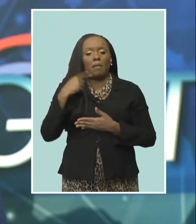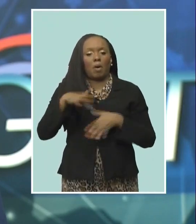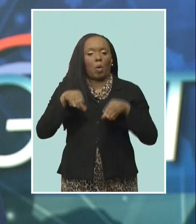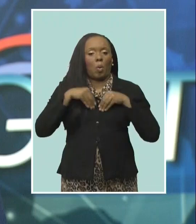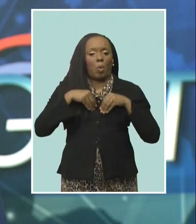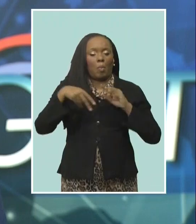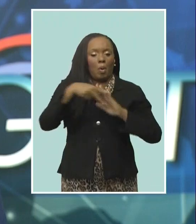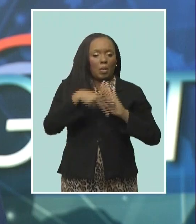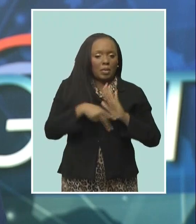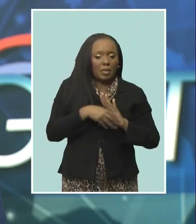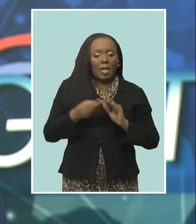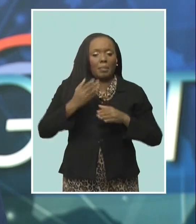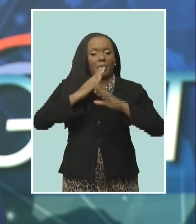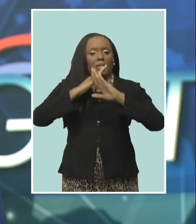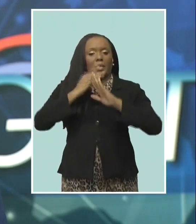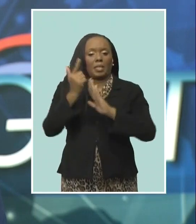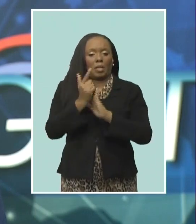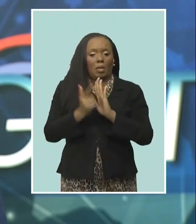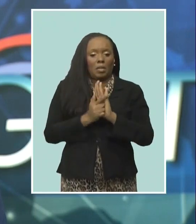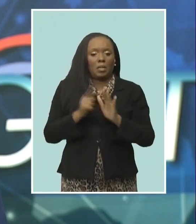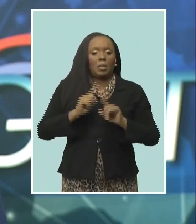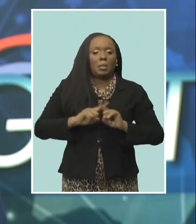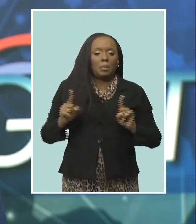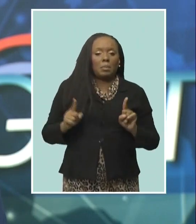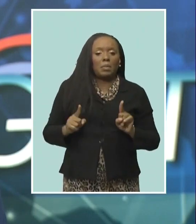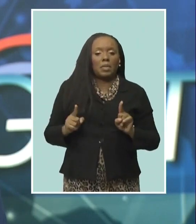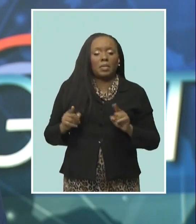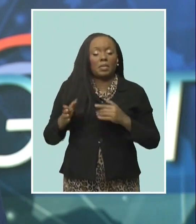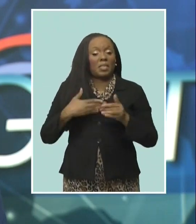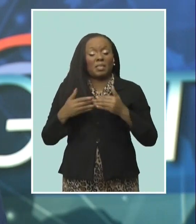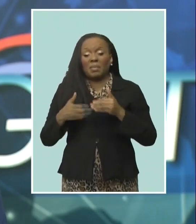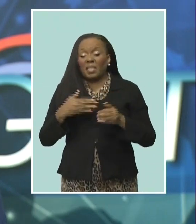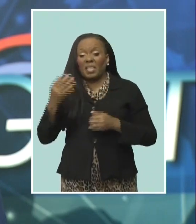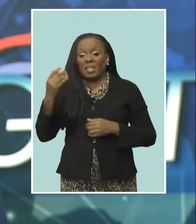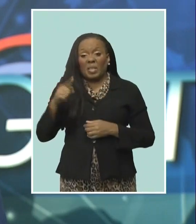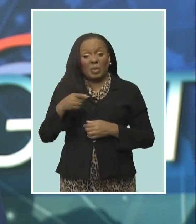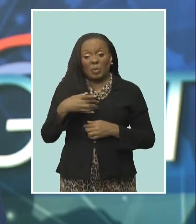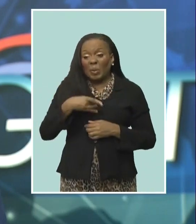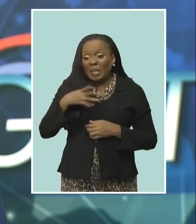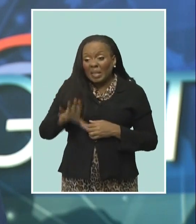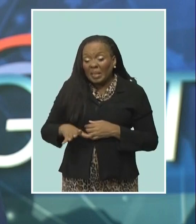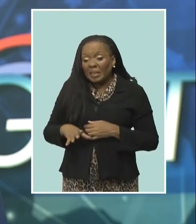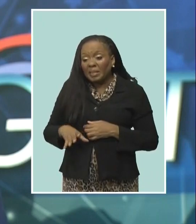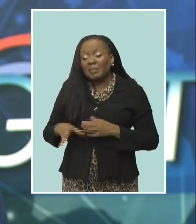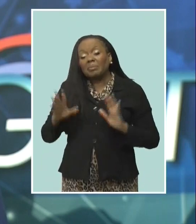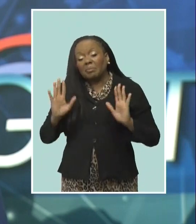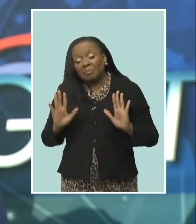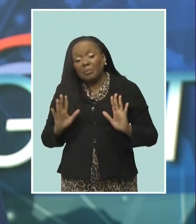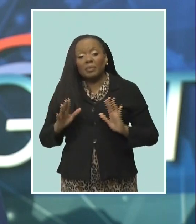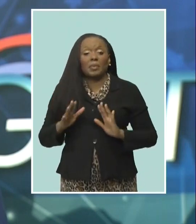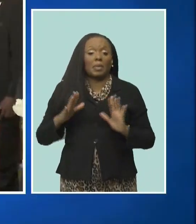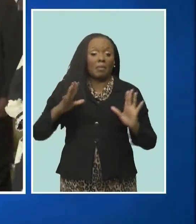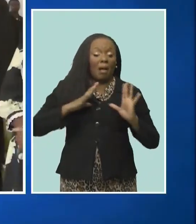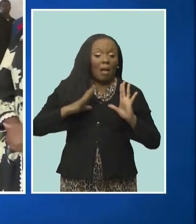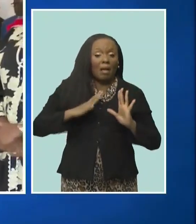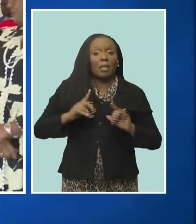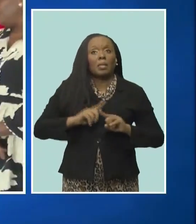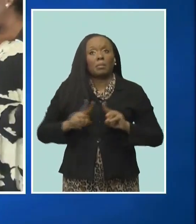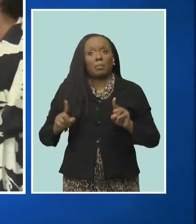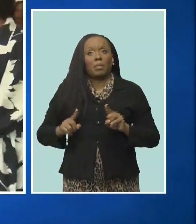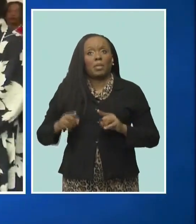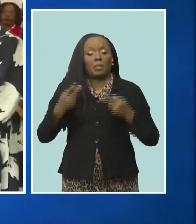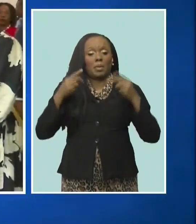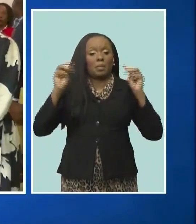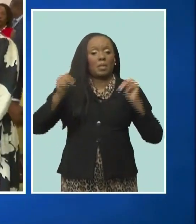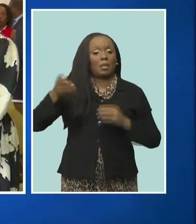own laws. However, she says whether or not one likes how it is being done is another matter. Ms. Motley was speaking to the media